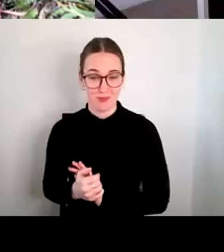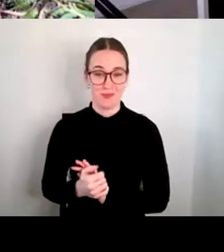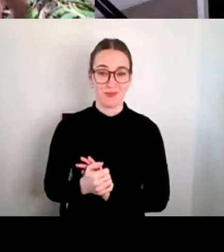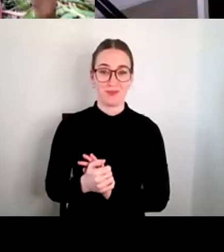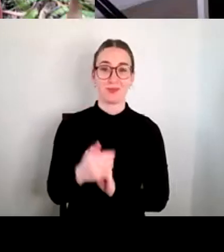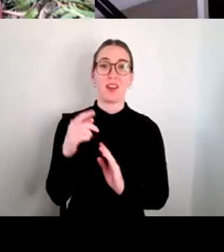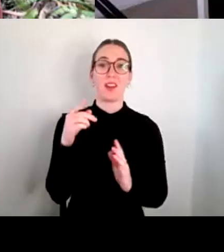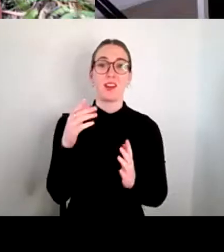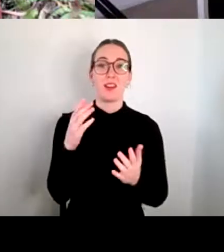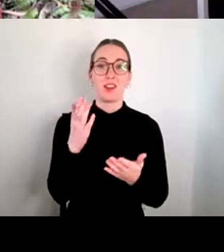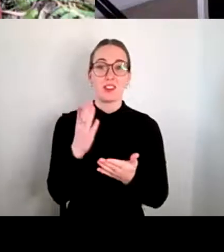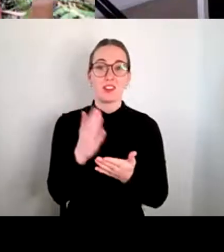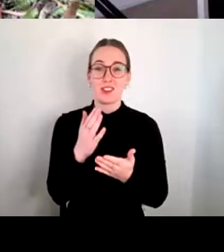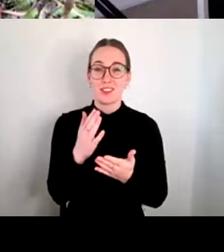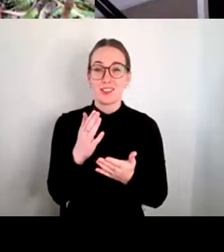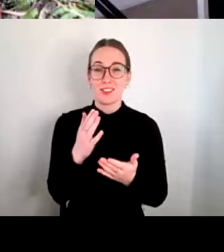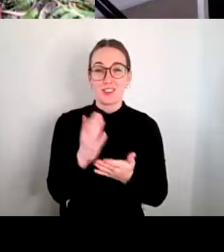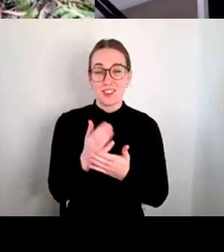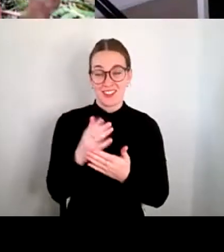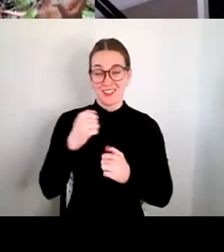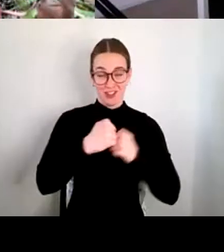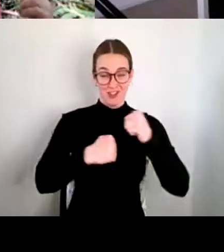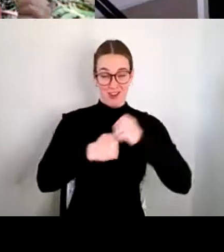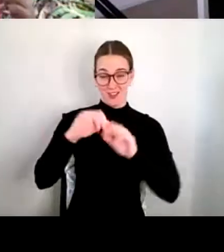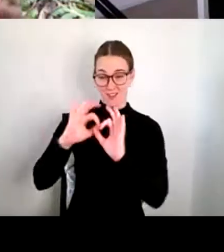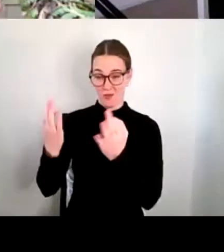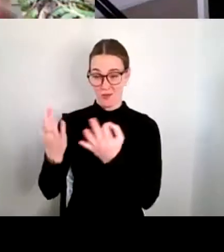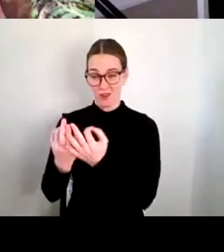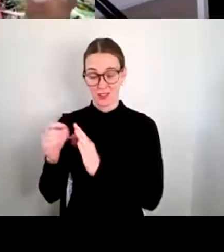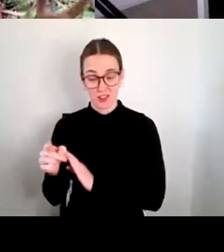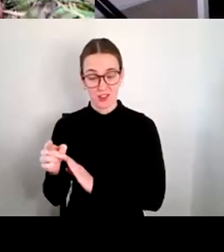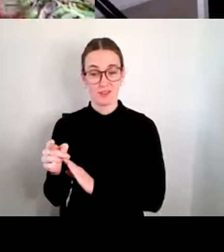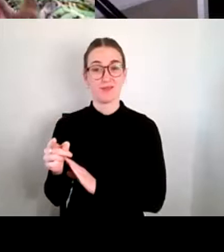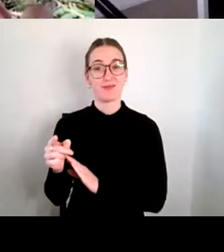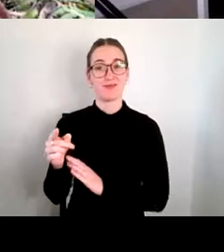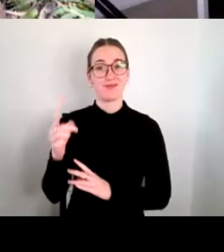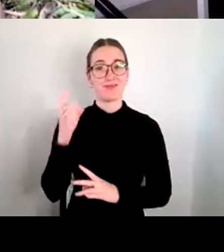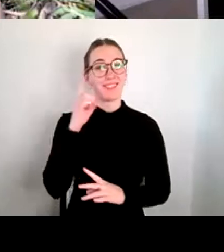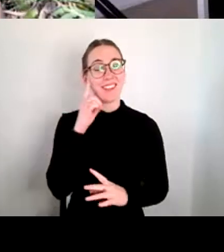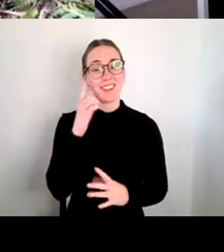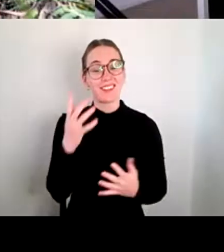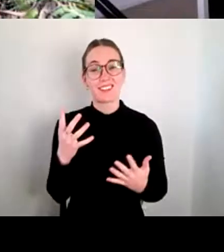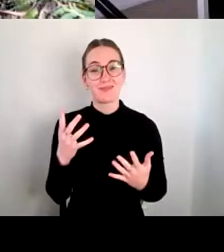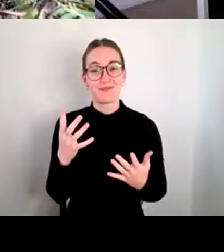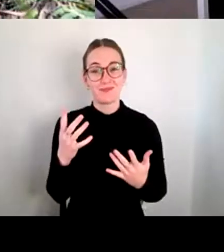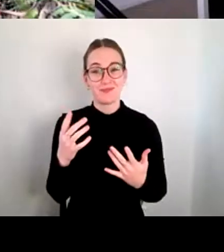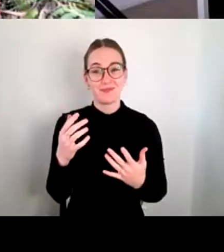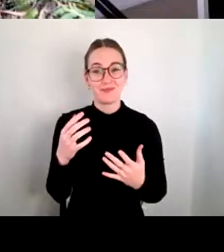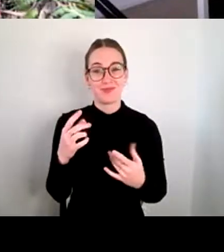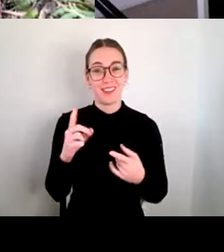the structure that sits around our kind of industry, and I think is probably a little bit of a residue or an inheritance